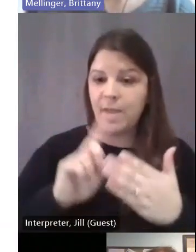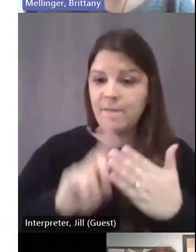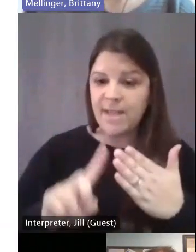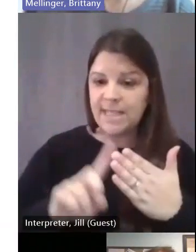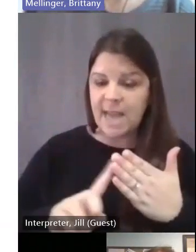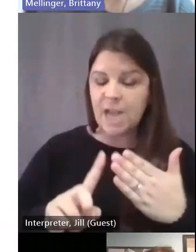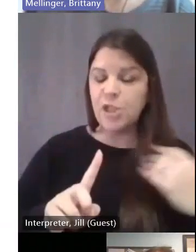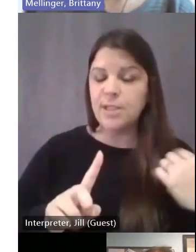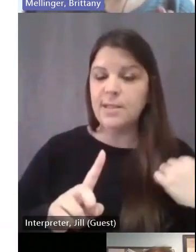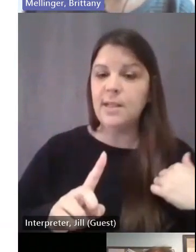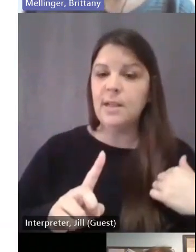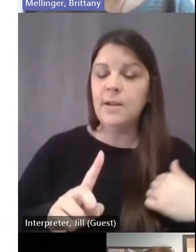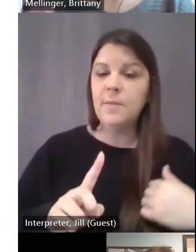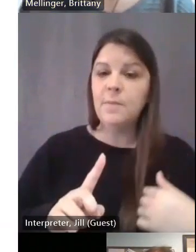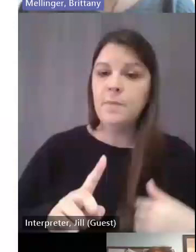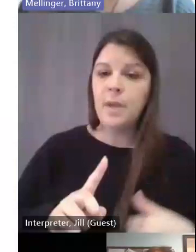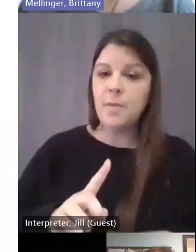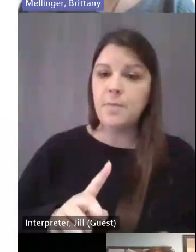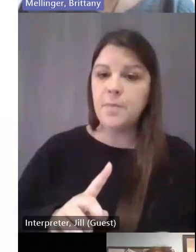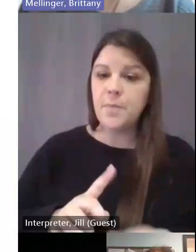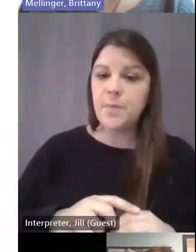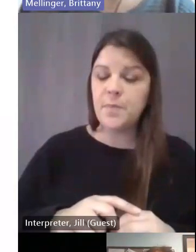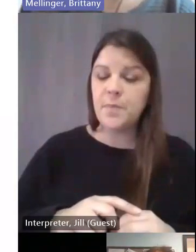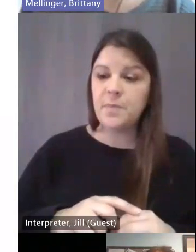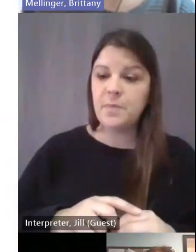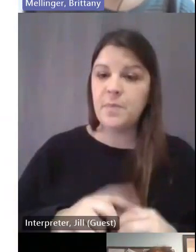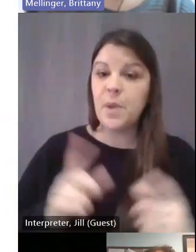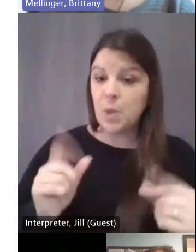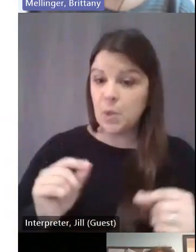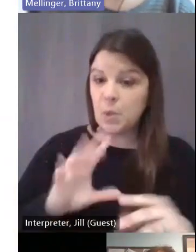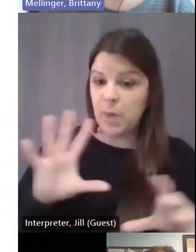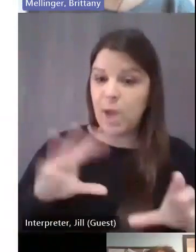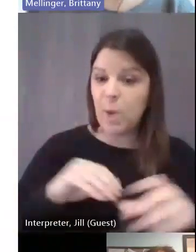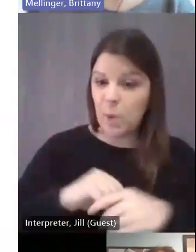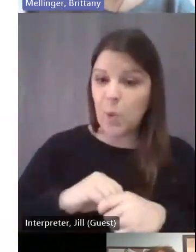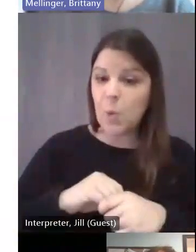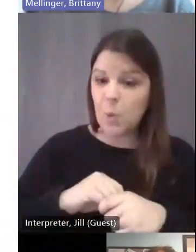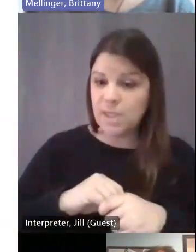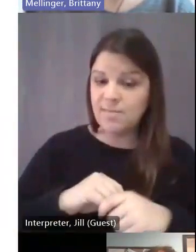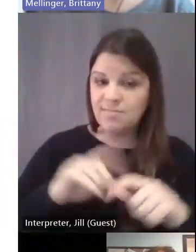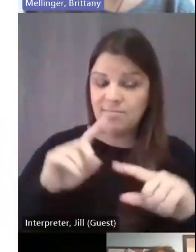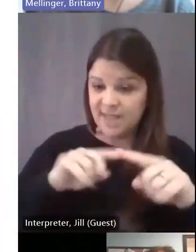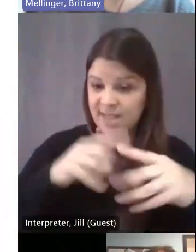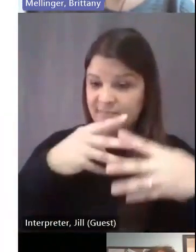cases that do cover these various